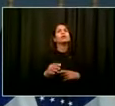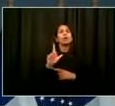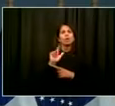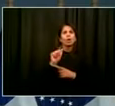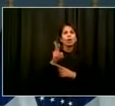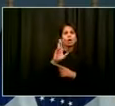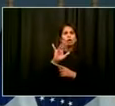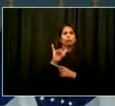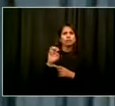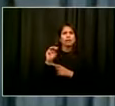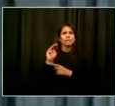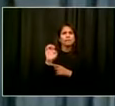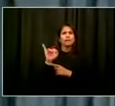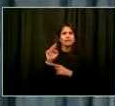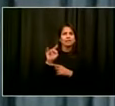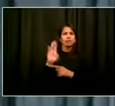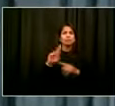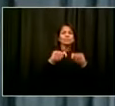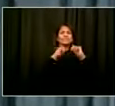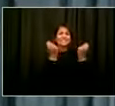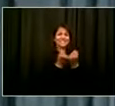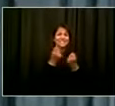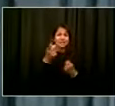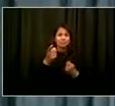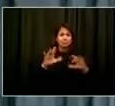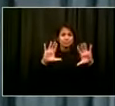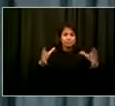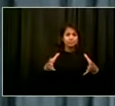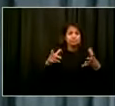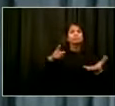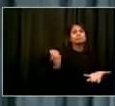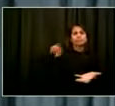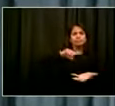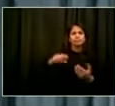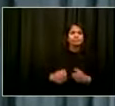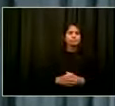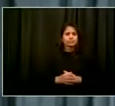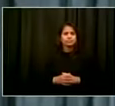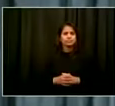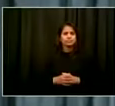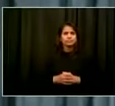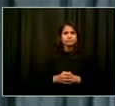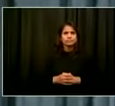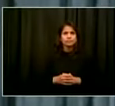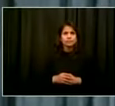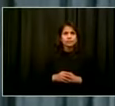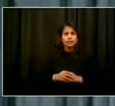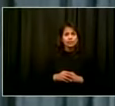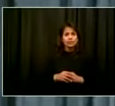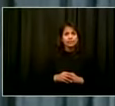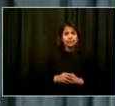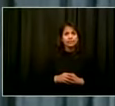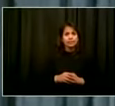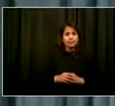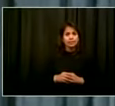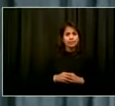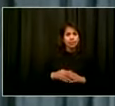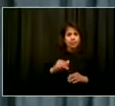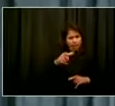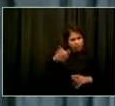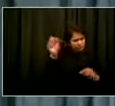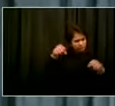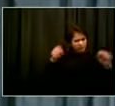and also thanks to the City Council. So as the mayor said, no census has faced headwinds like the 2020 census, whether it was the